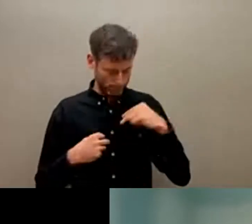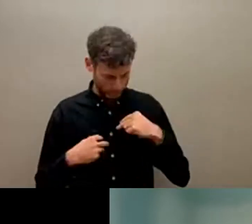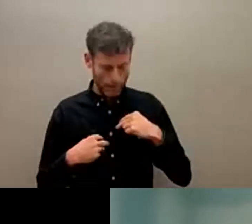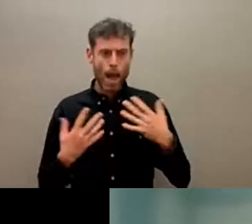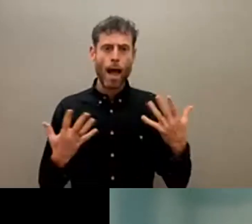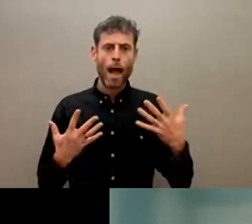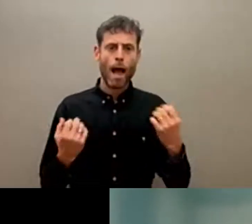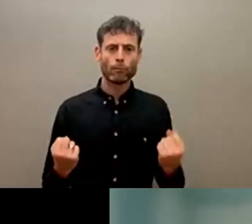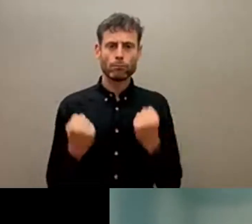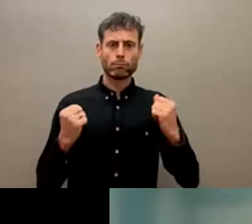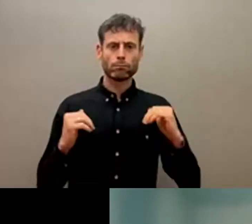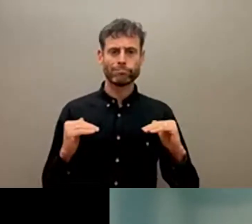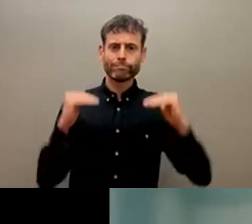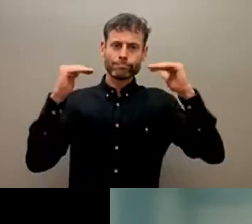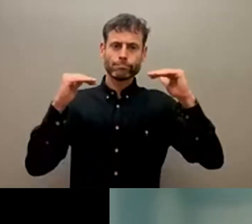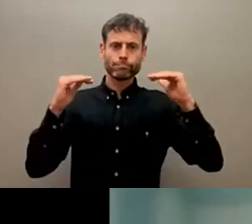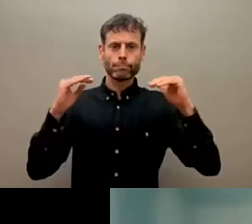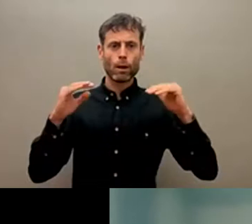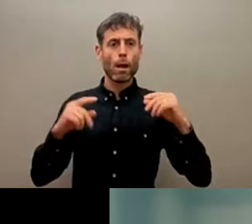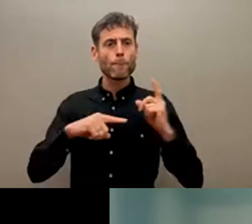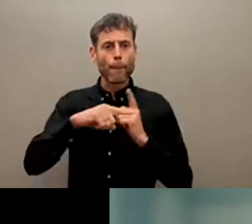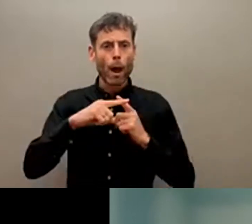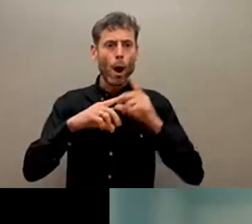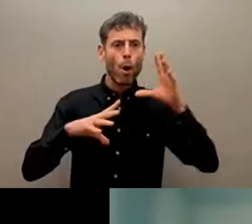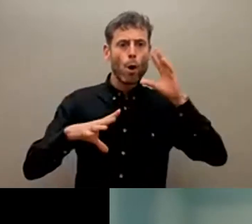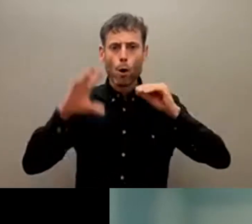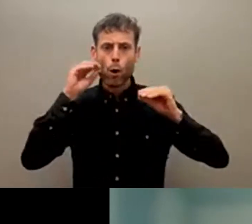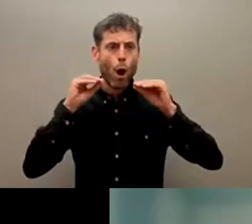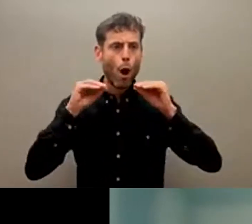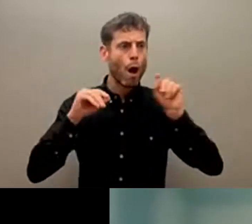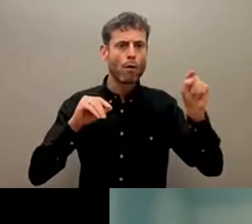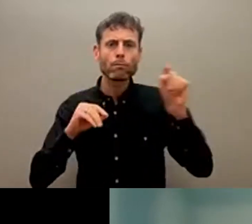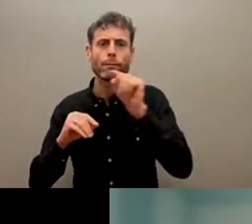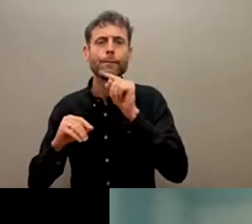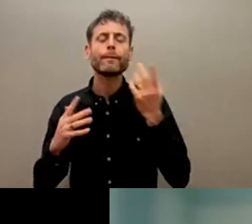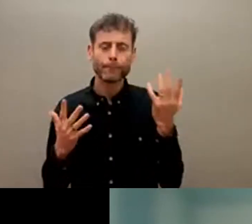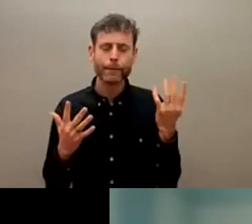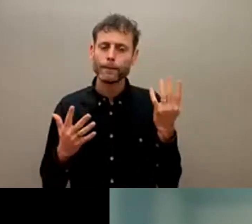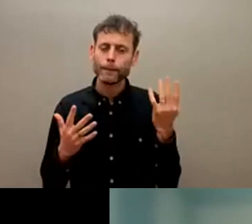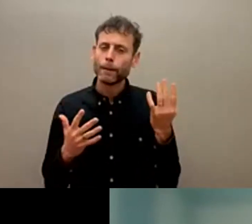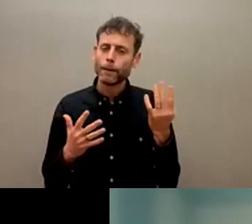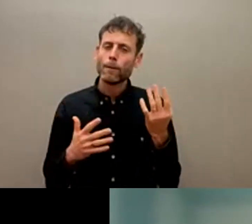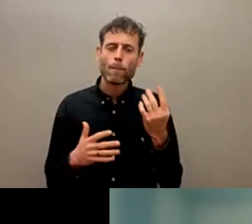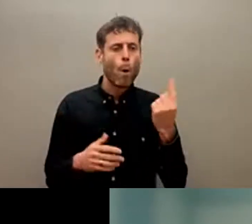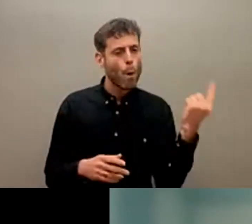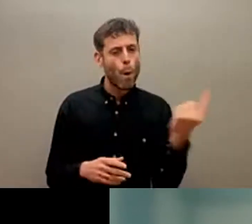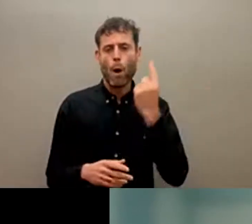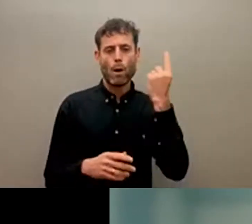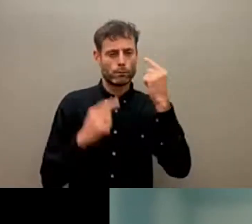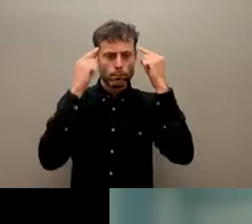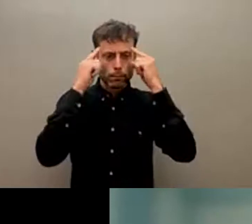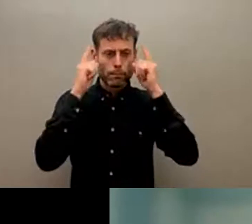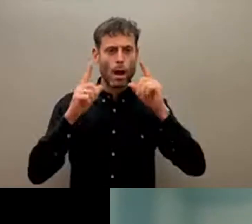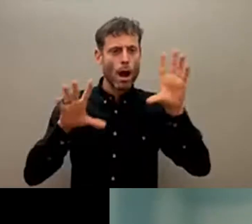and learn about this whole area, because it's, for many of us, it is a new